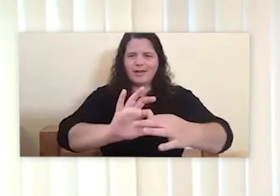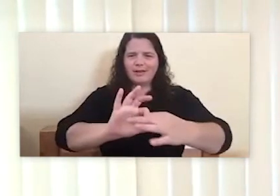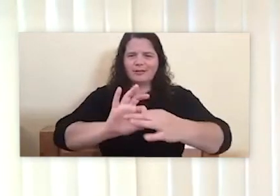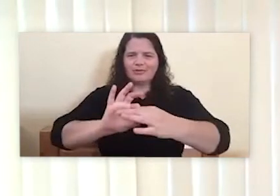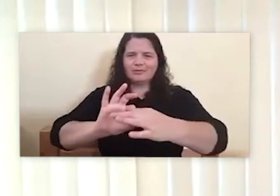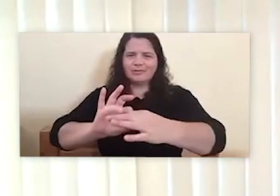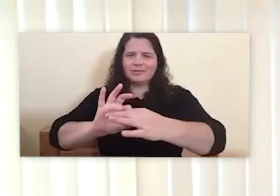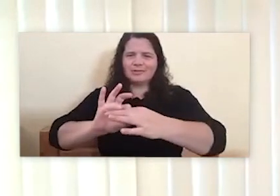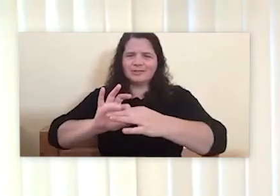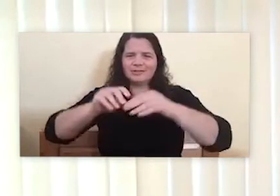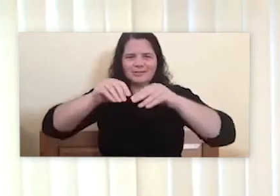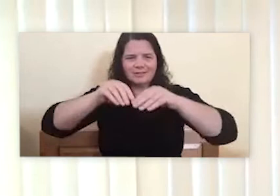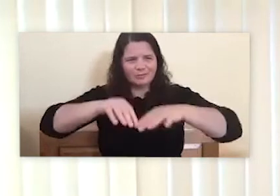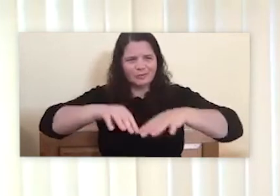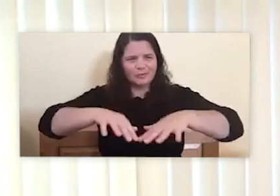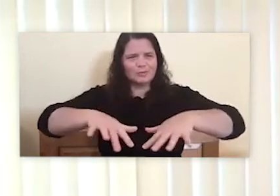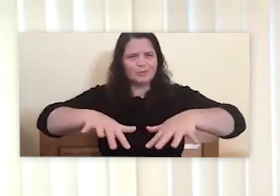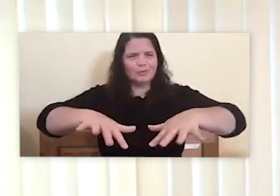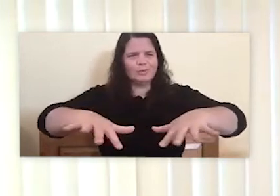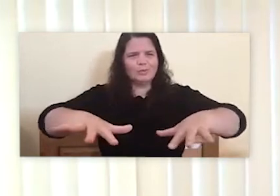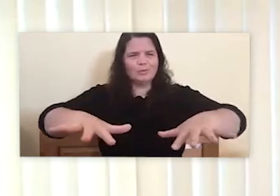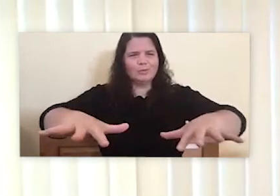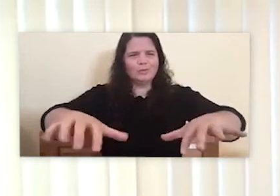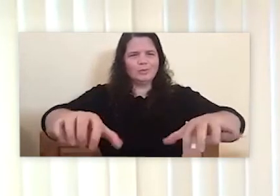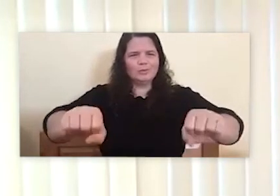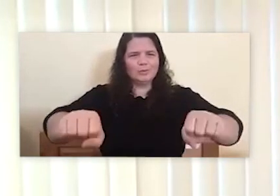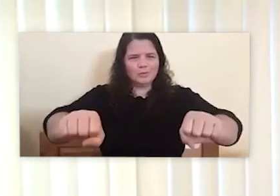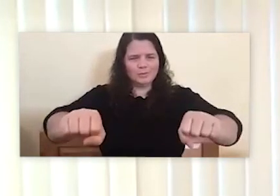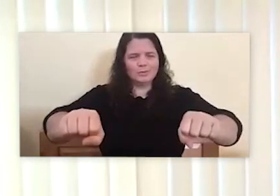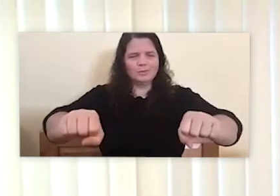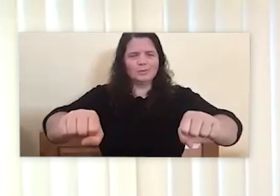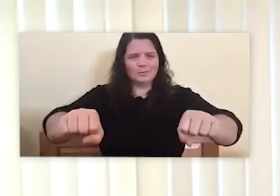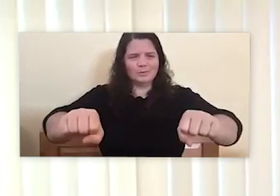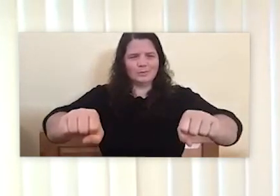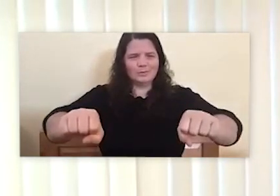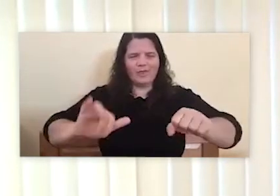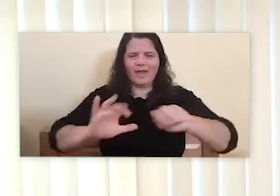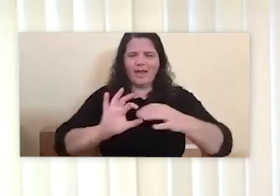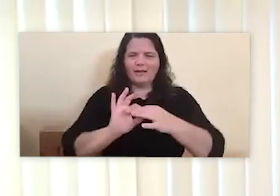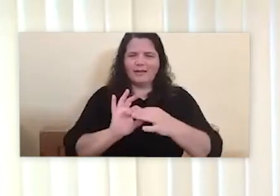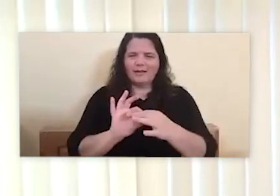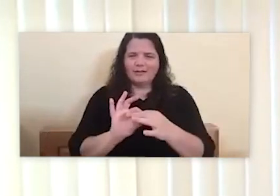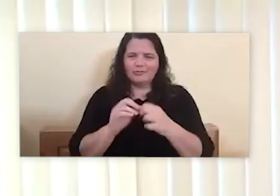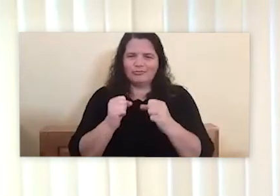sending roots down and out.